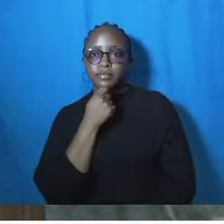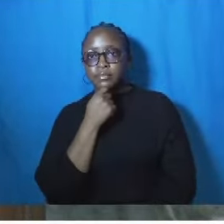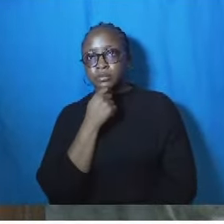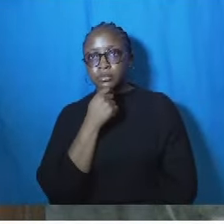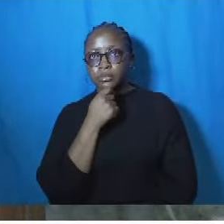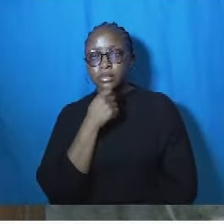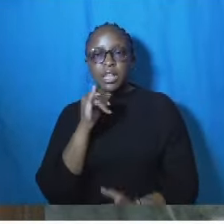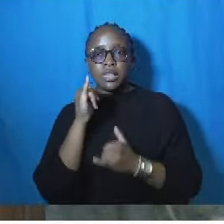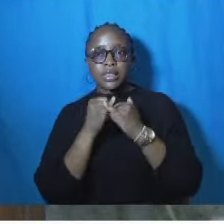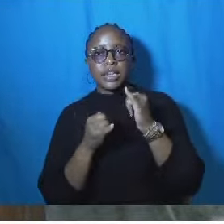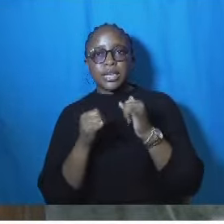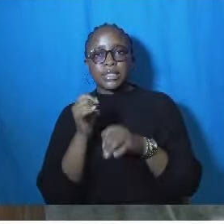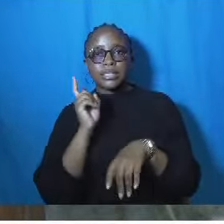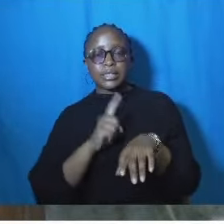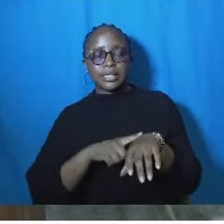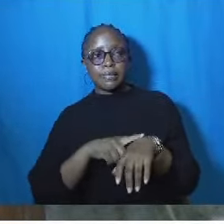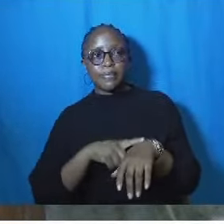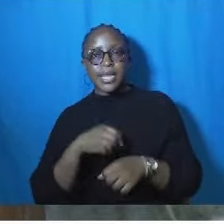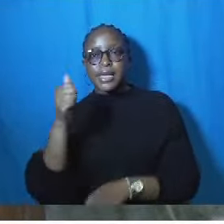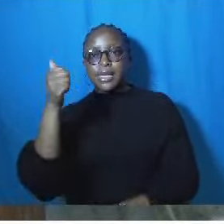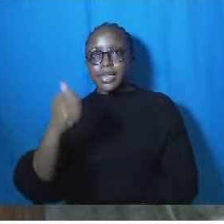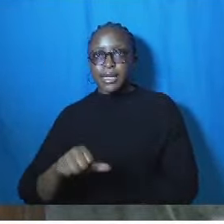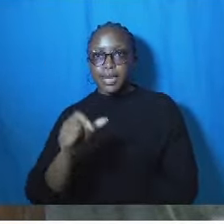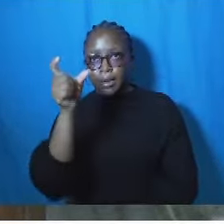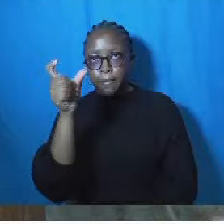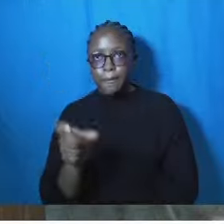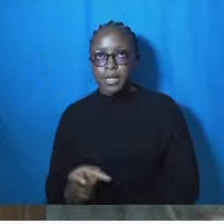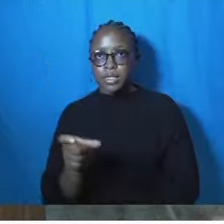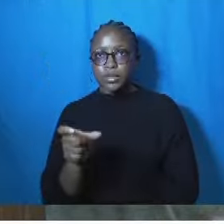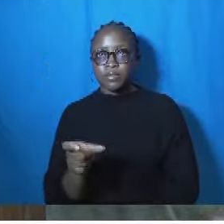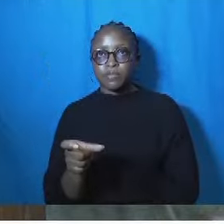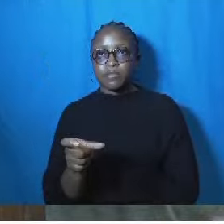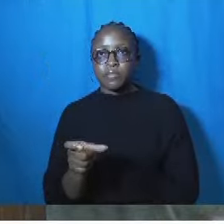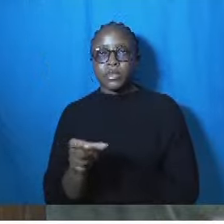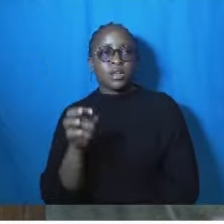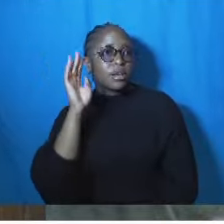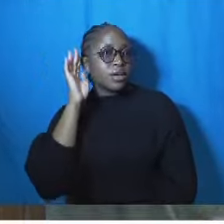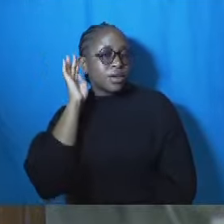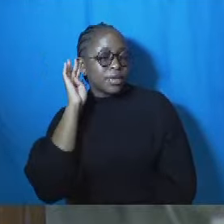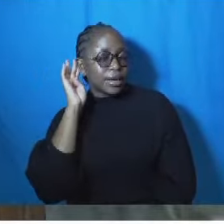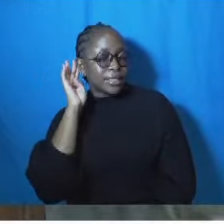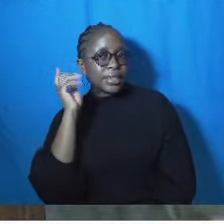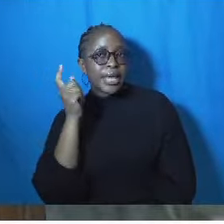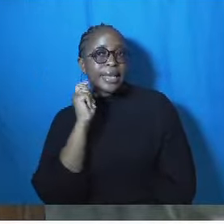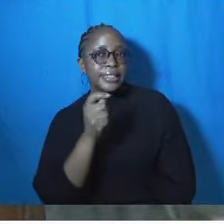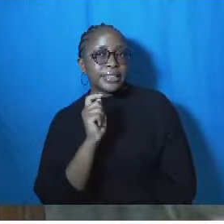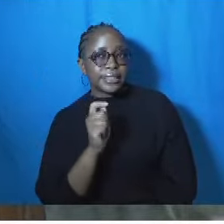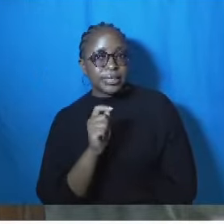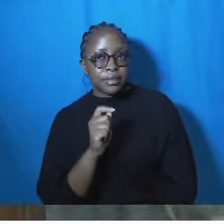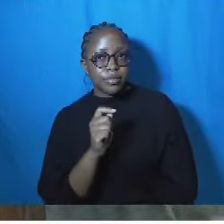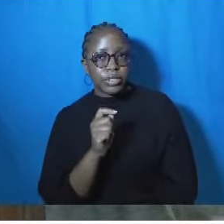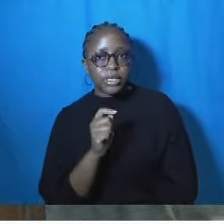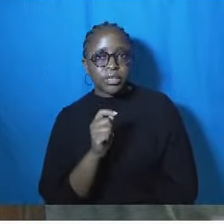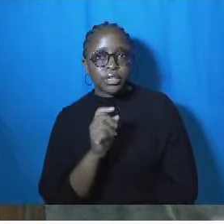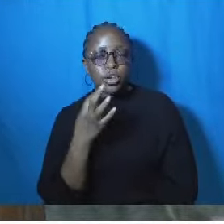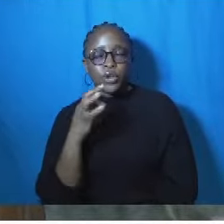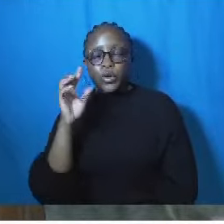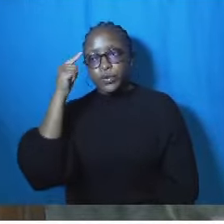last time anyone heard of your testimony of faith in our Lord Jesus Christ?